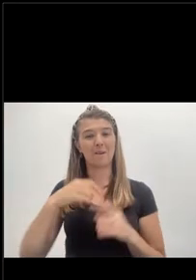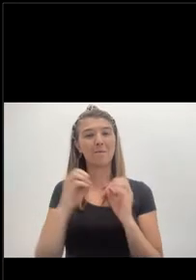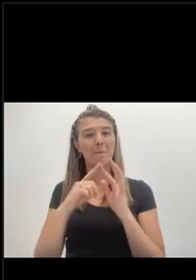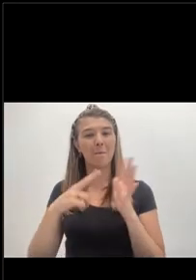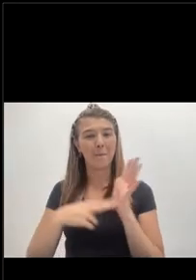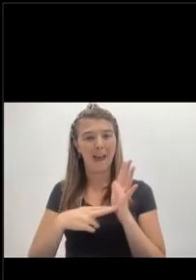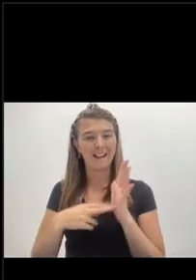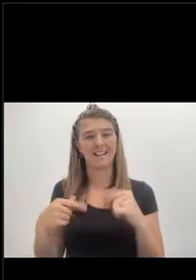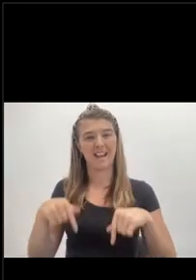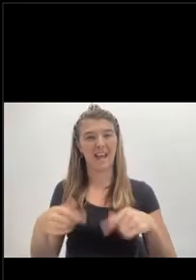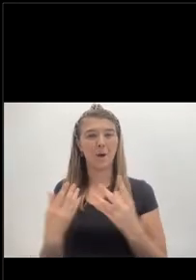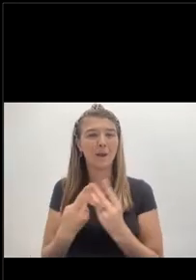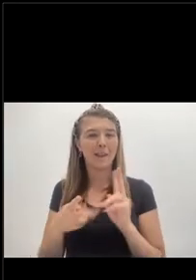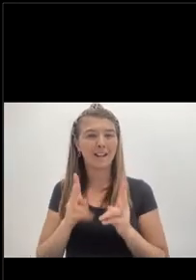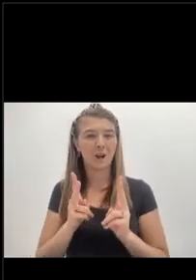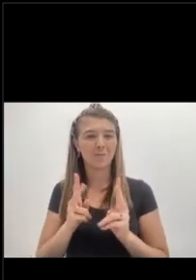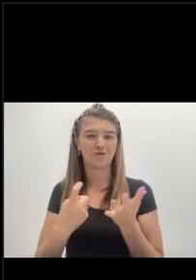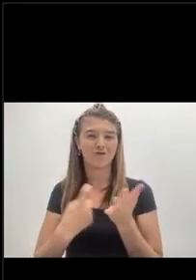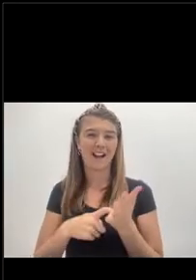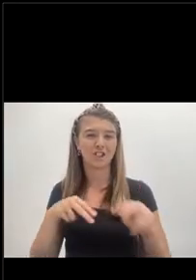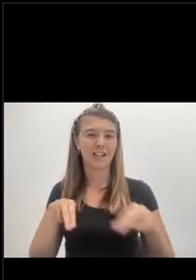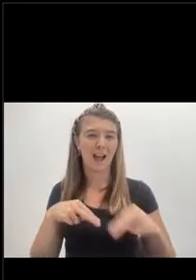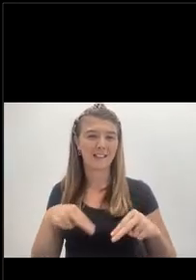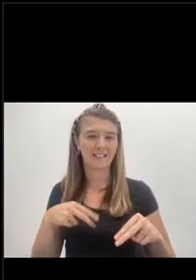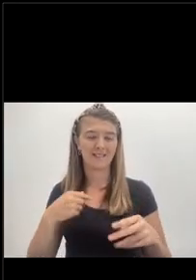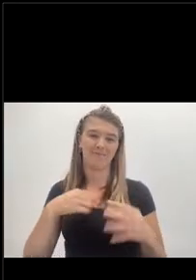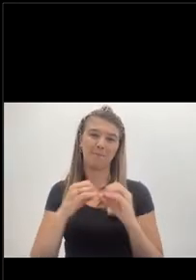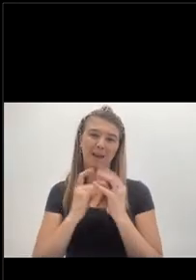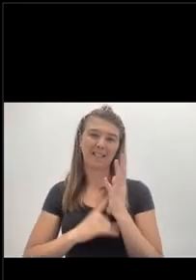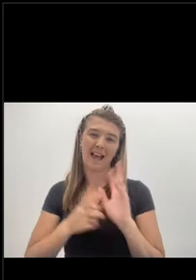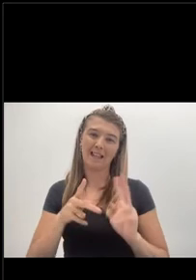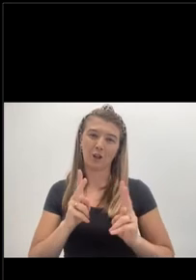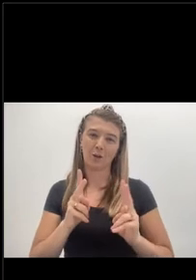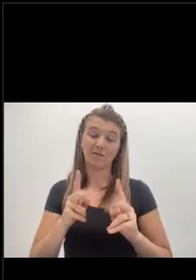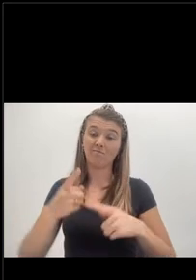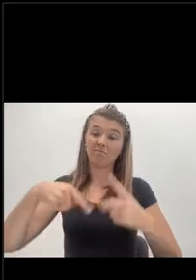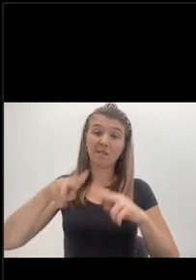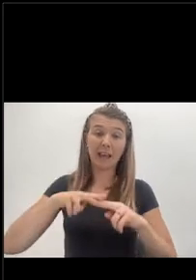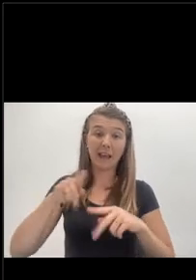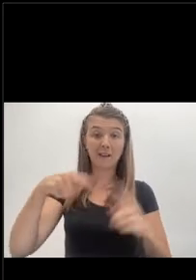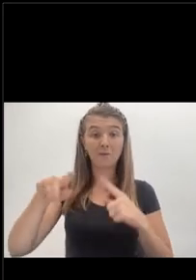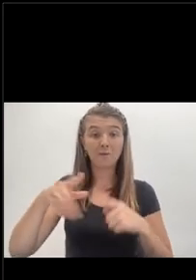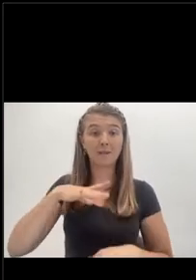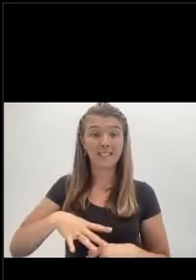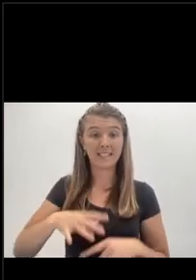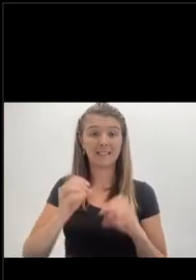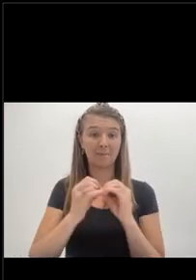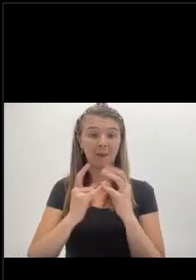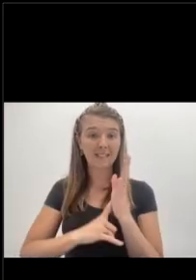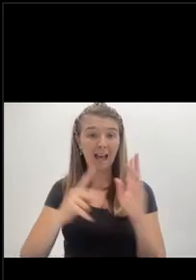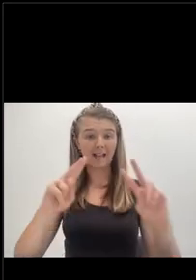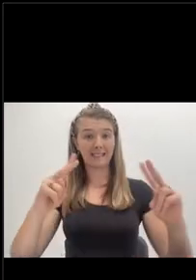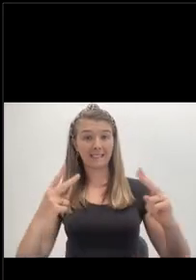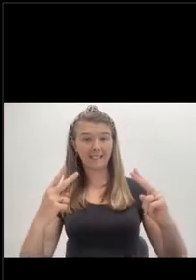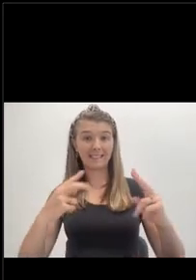is Rachel Dance, who is doing British Sign Language interpretation for anybody here who needs it. If you do need to take advantage